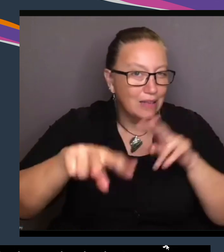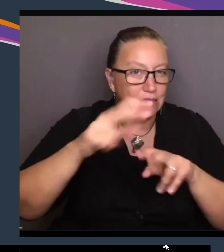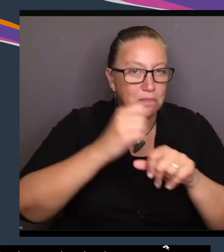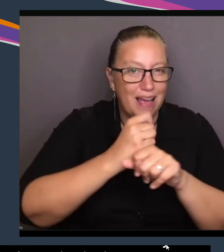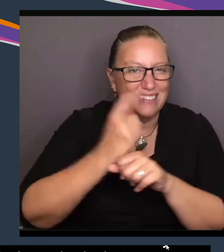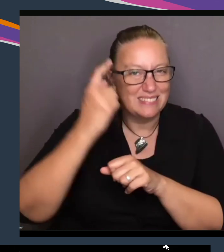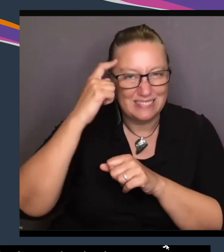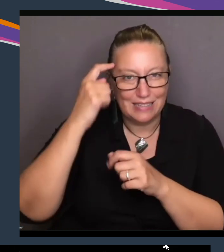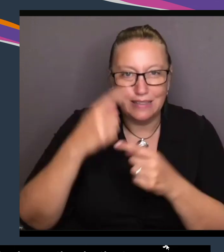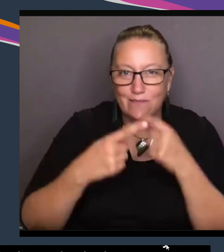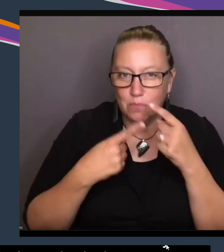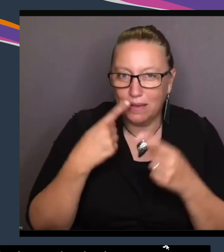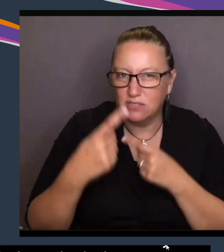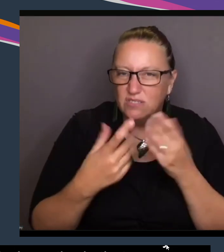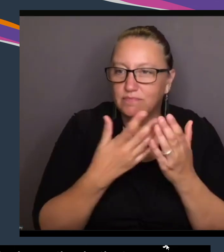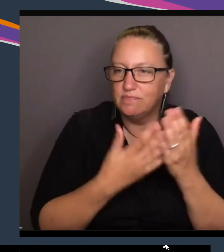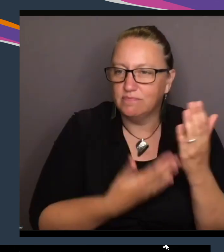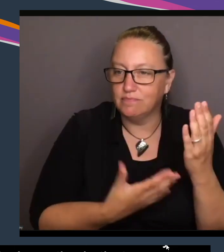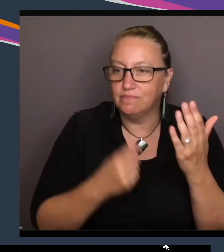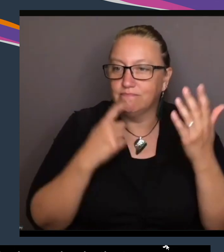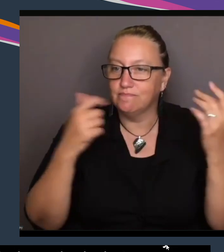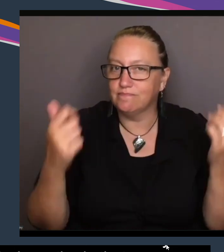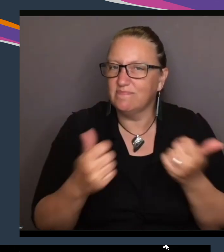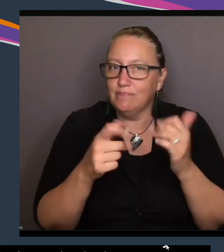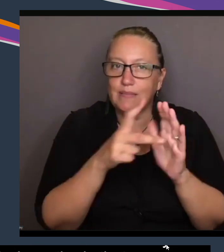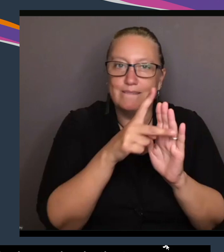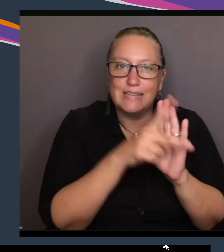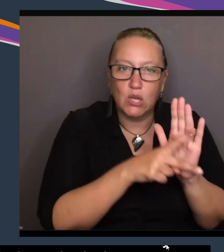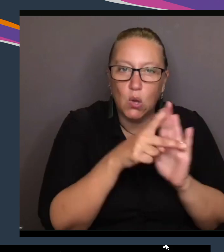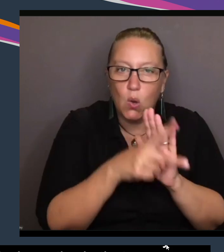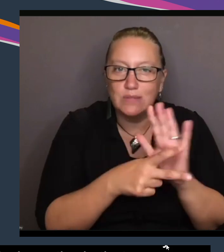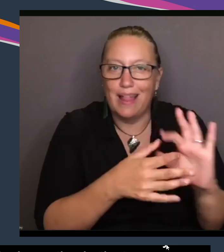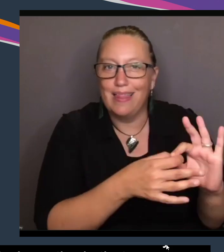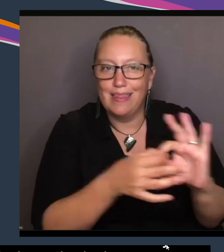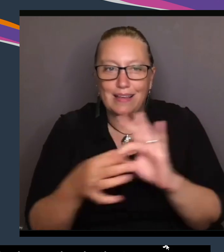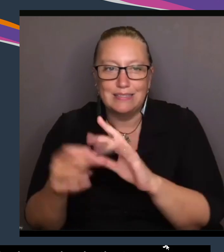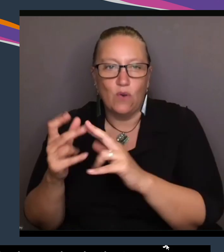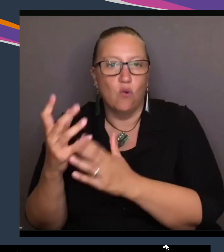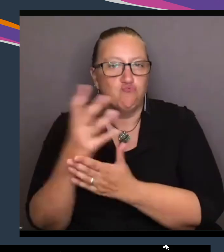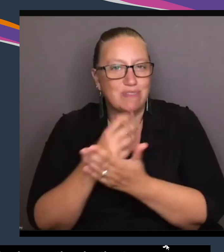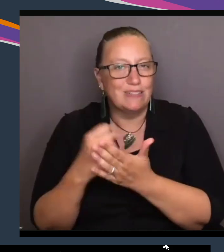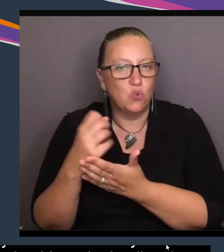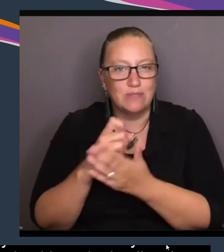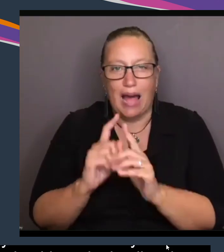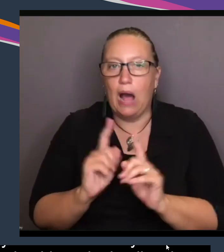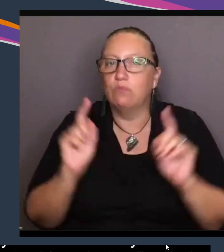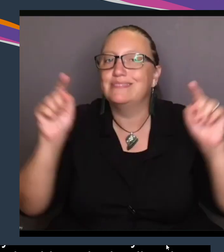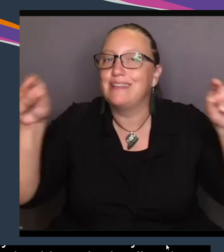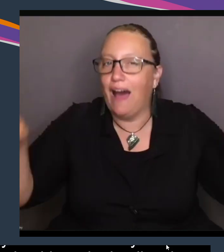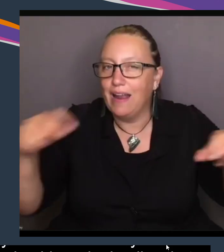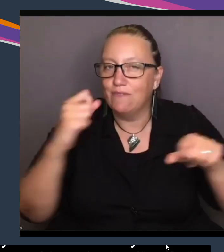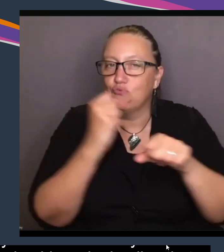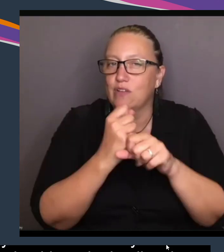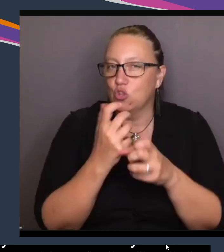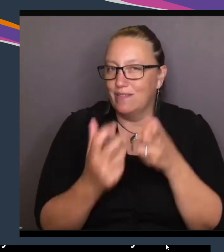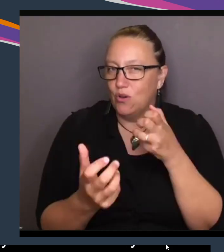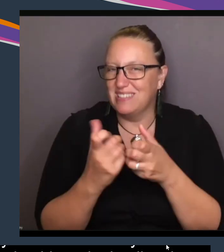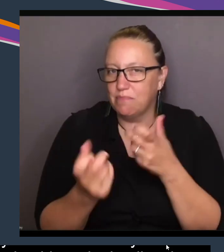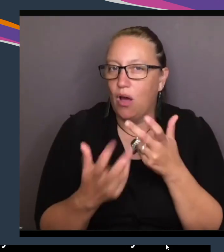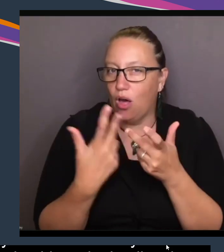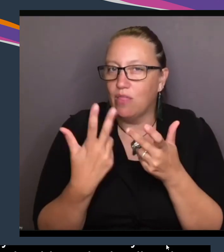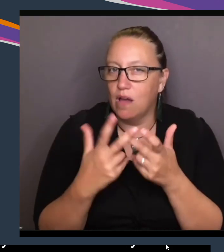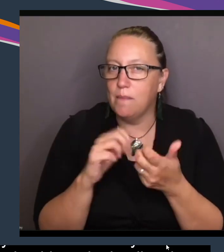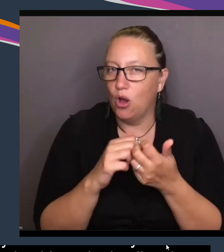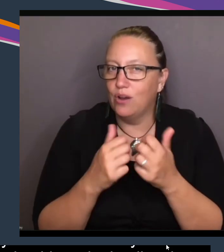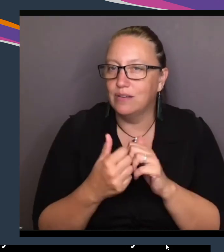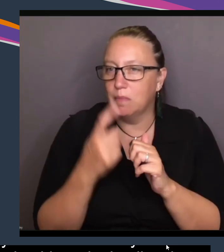different videos and links to resources that are outside of Griffith, so from some of our other partners, that people